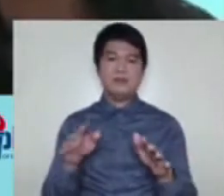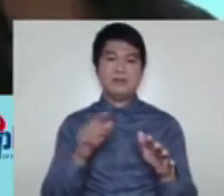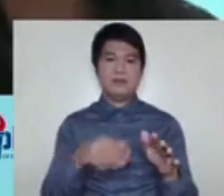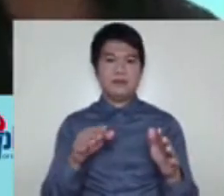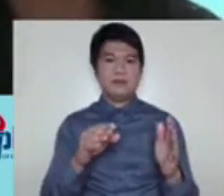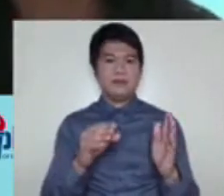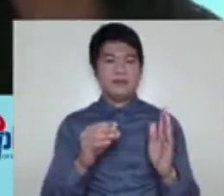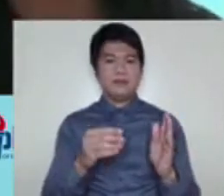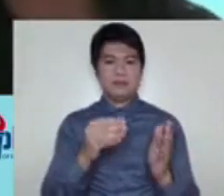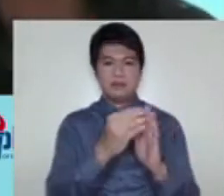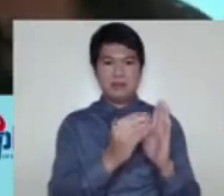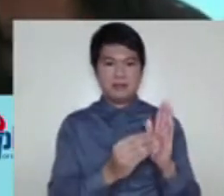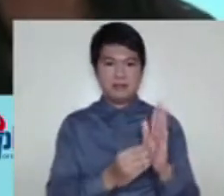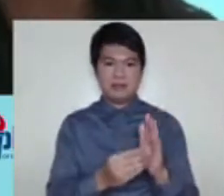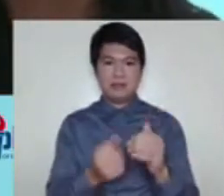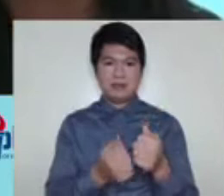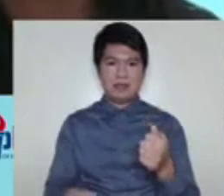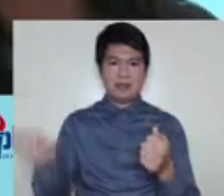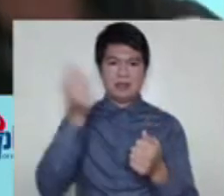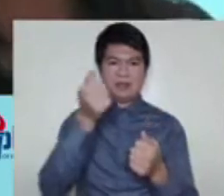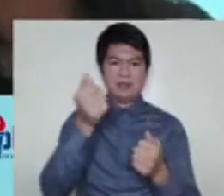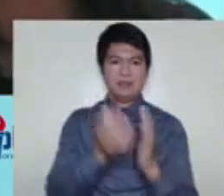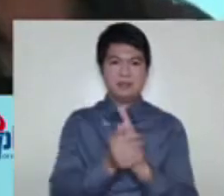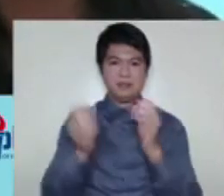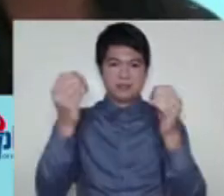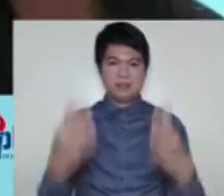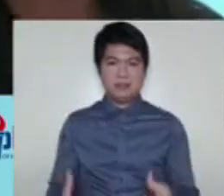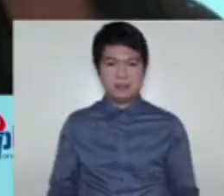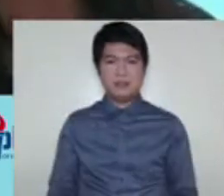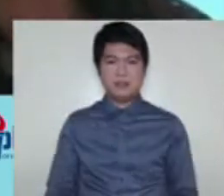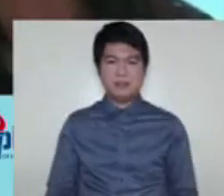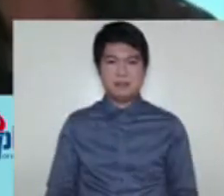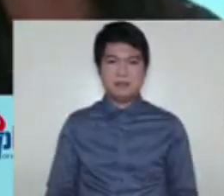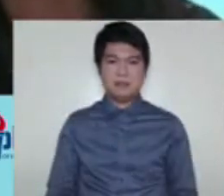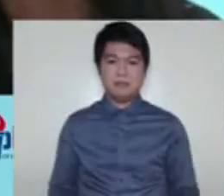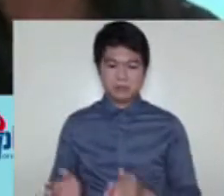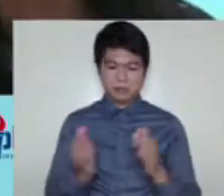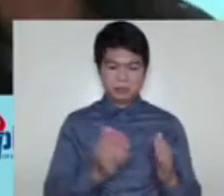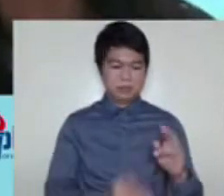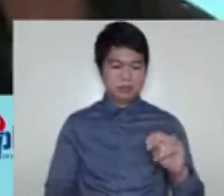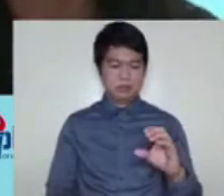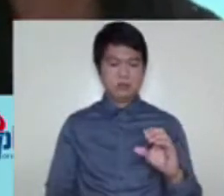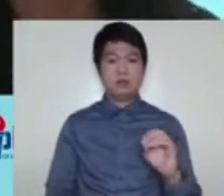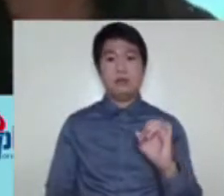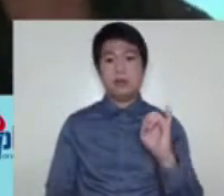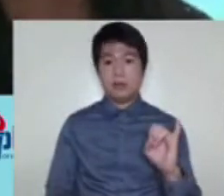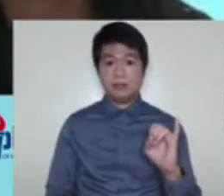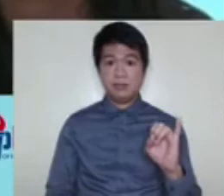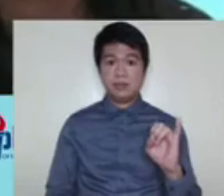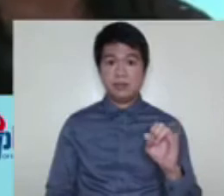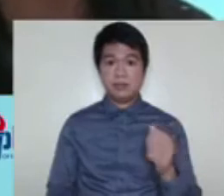time around, we will now move on to the NCOIs for the highly proficient